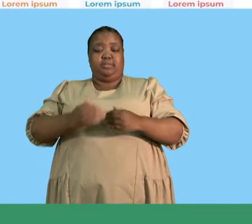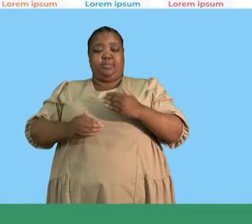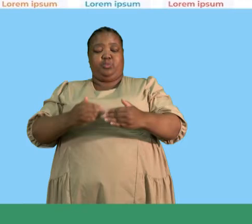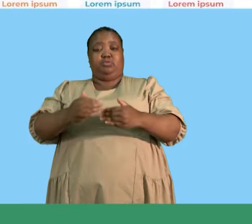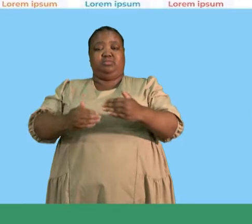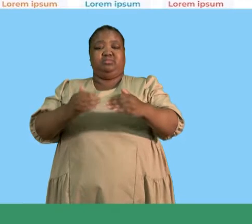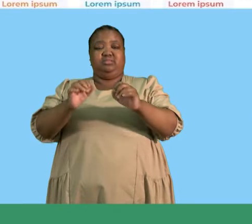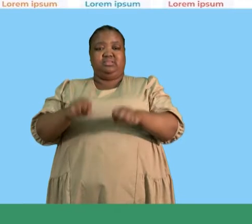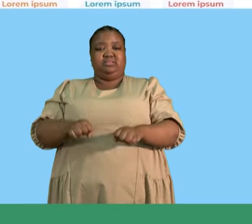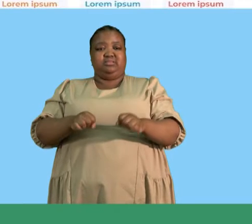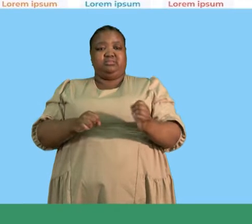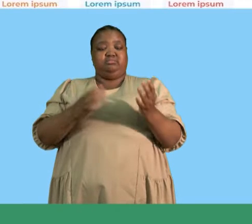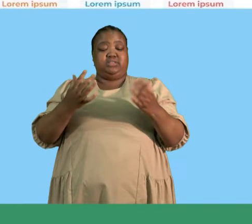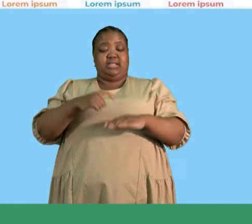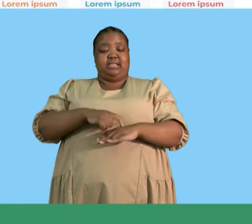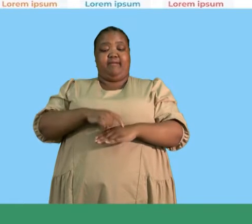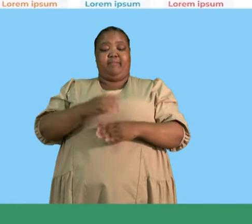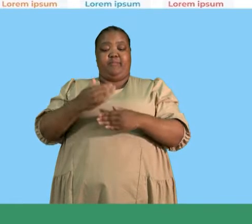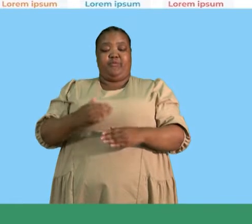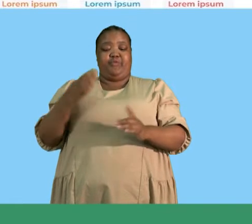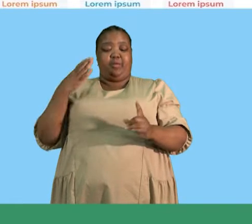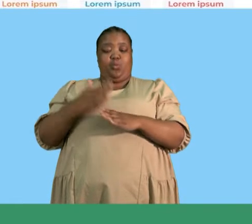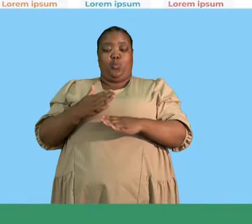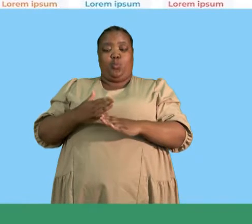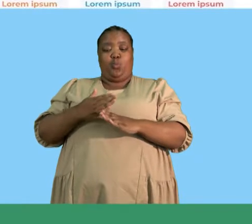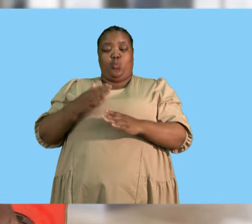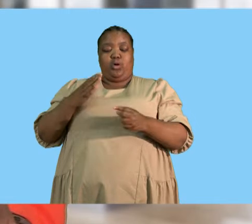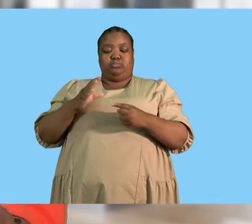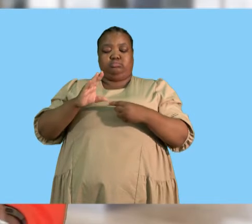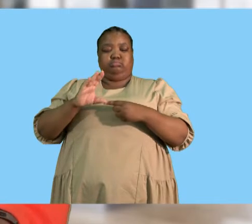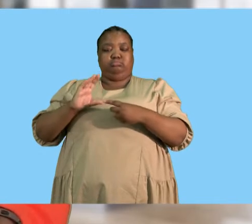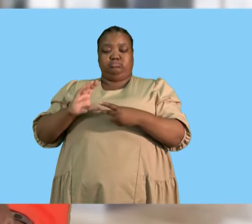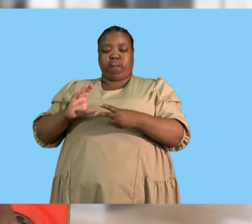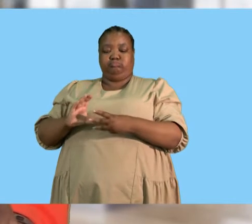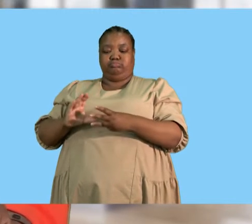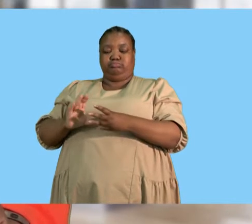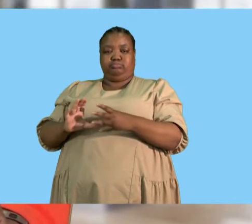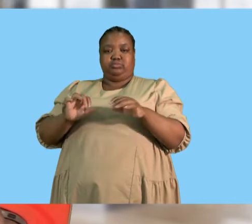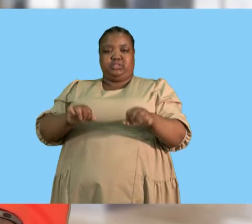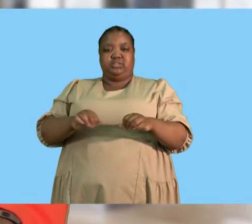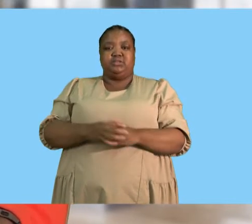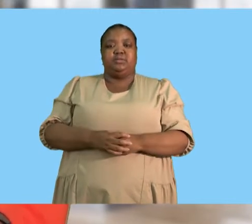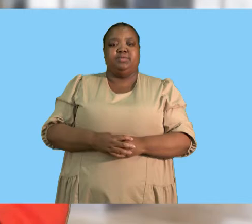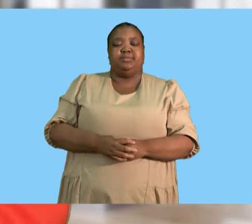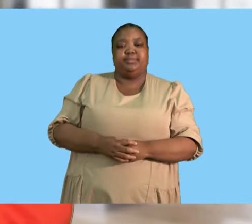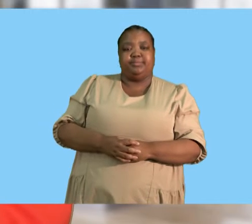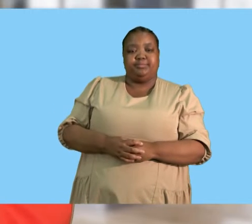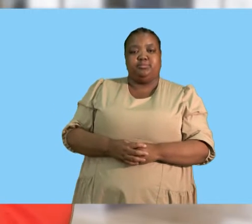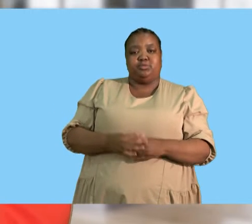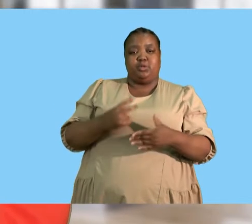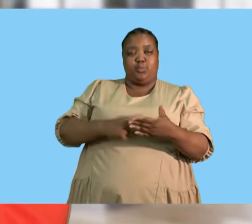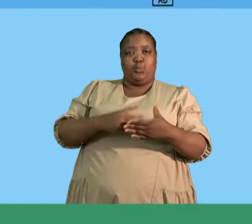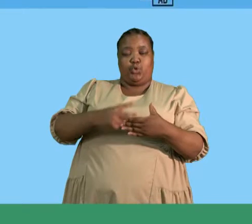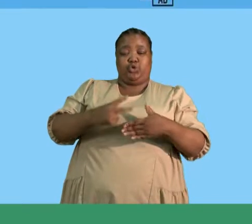of completing tasks within a time frame that you have set. Then let's look at the project